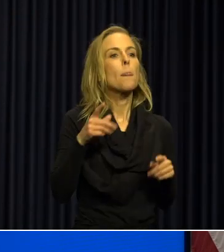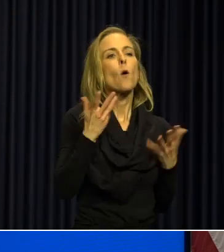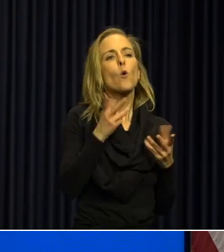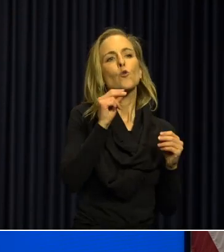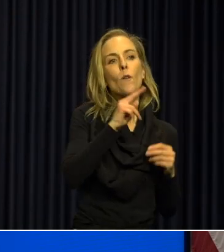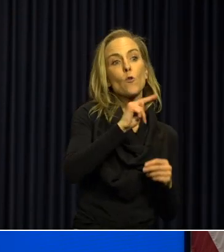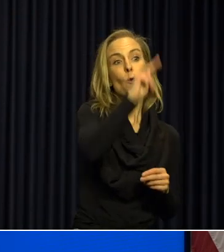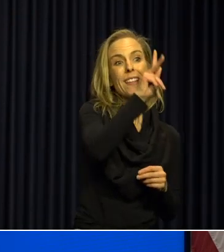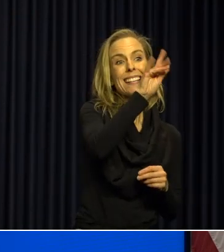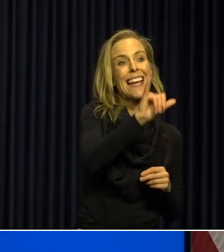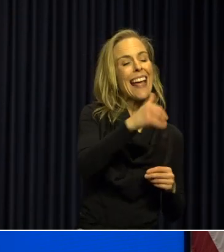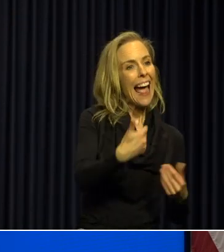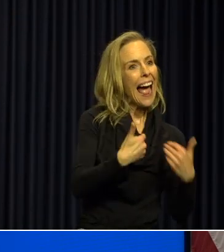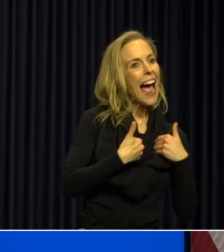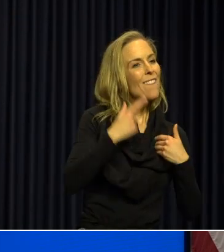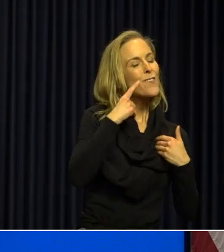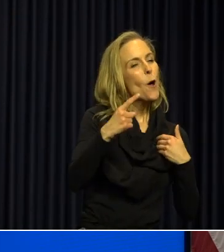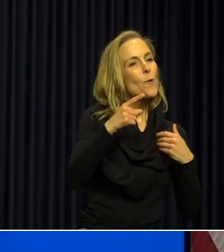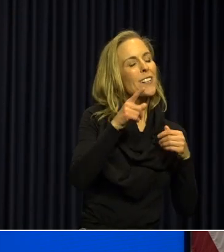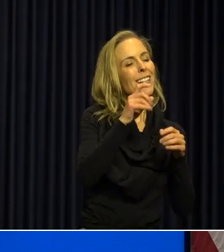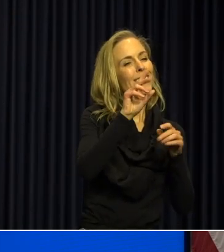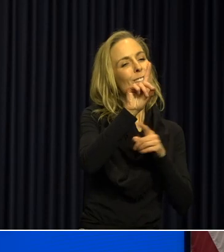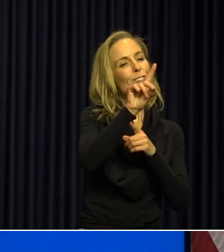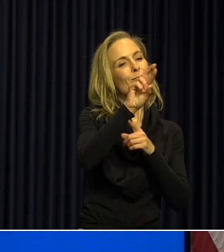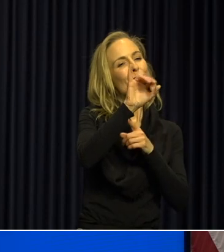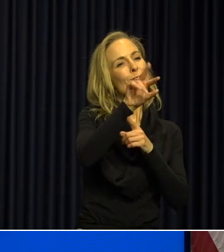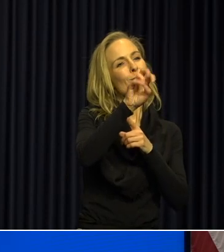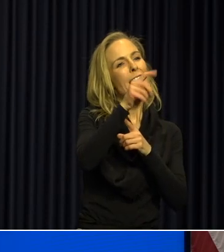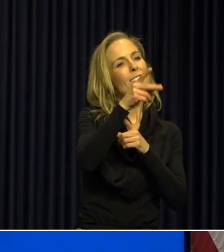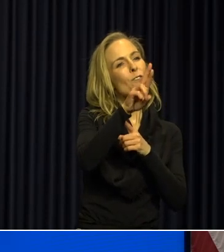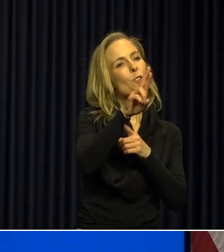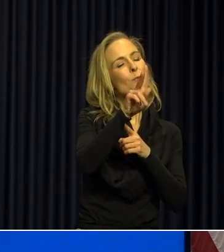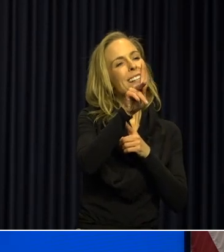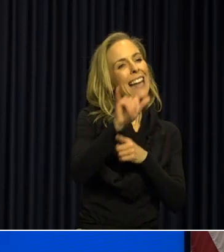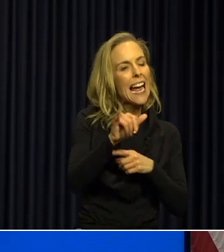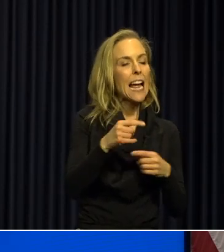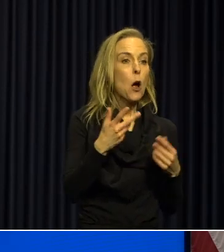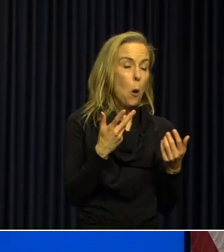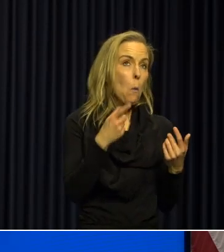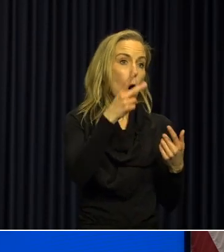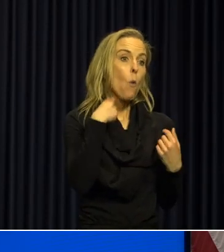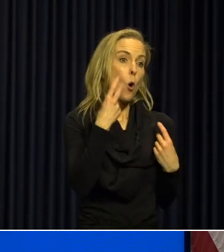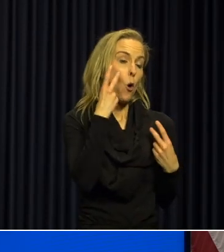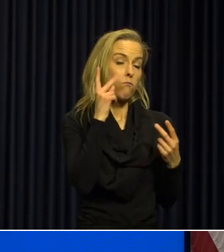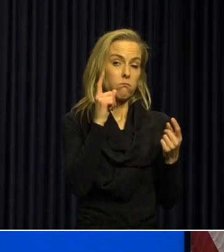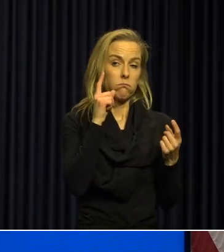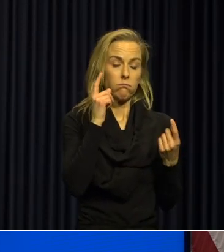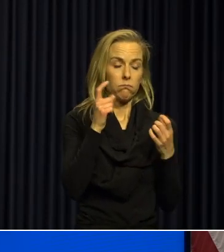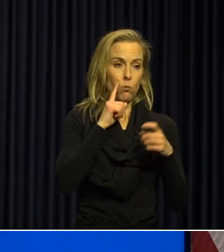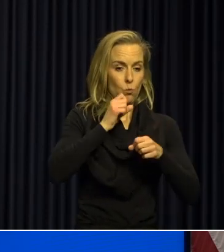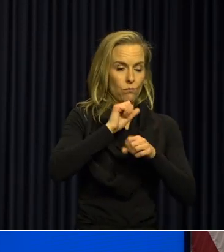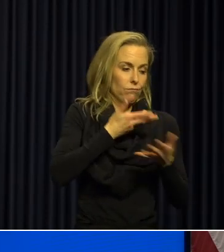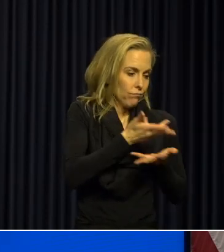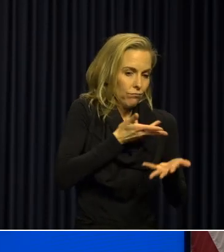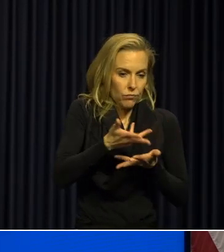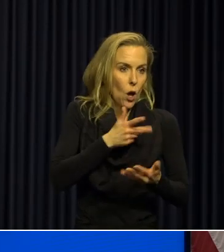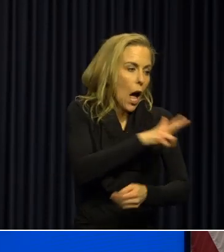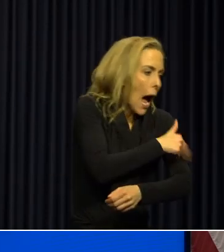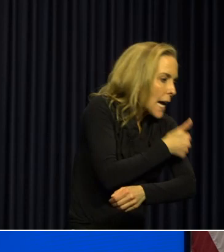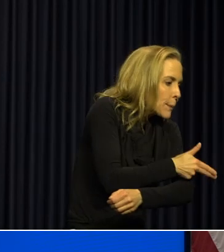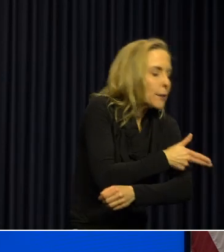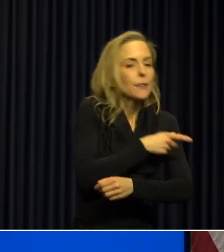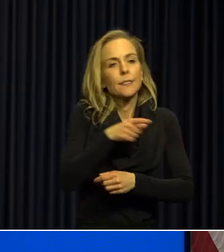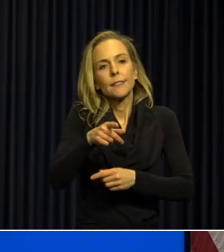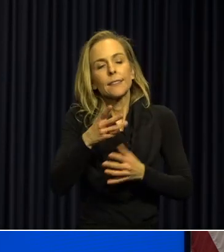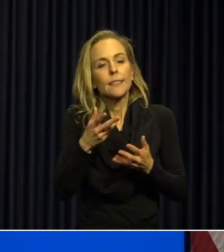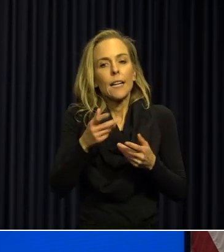So our partnerships are growing. We're also looking at opportunities with hospitals and other groups, but we want to make sure that we're back in northern Kentucky.